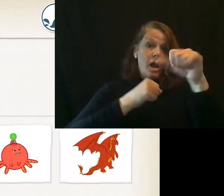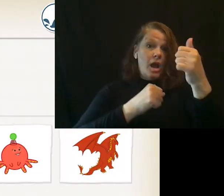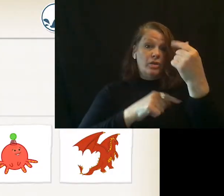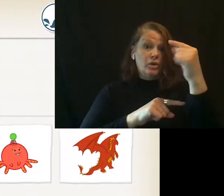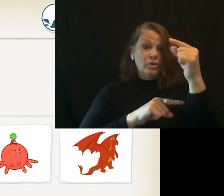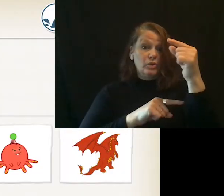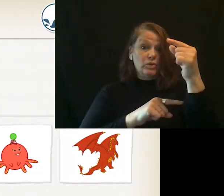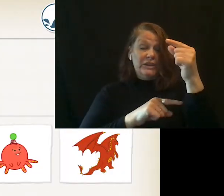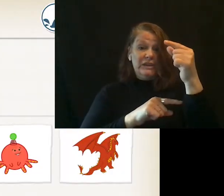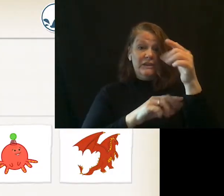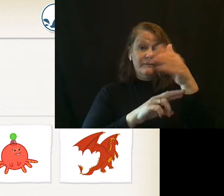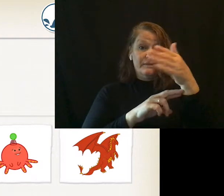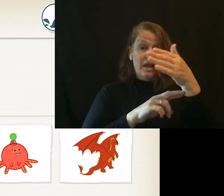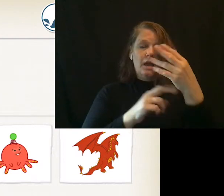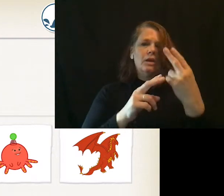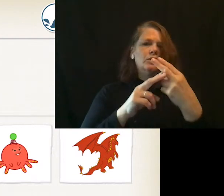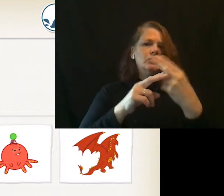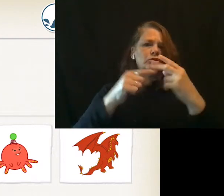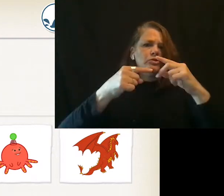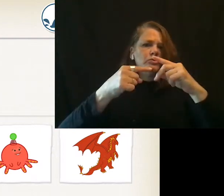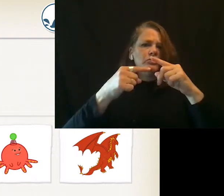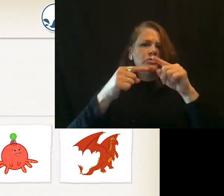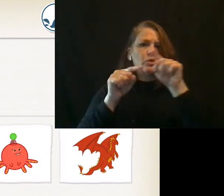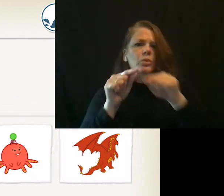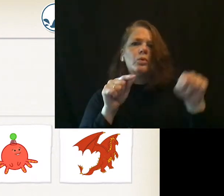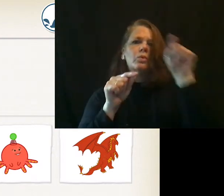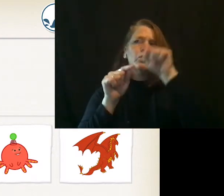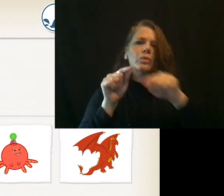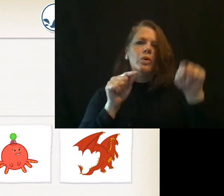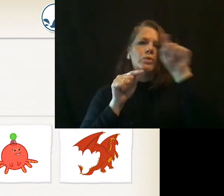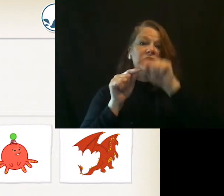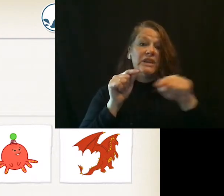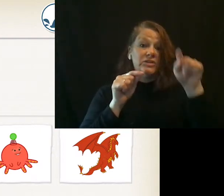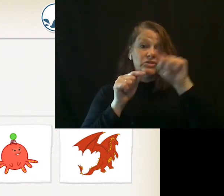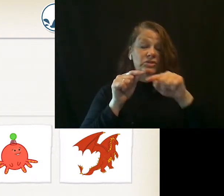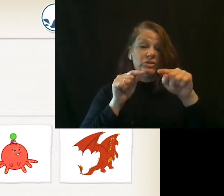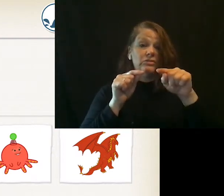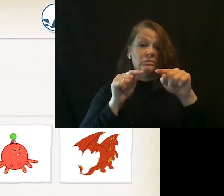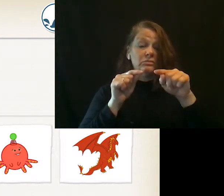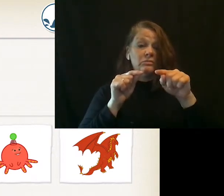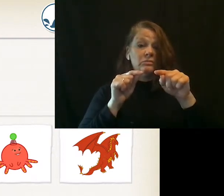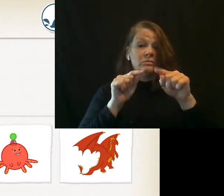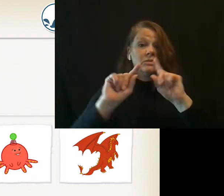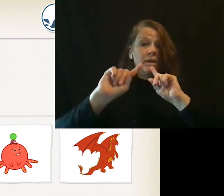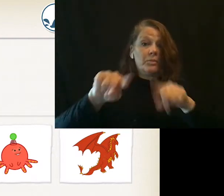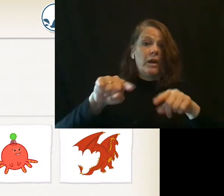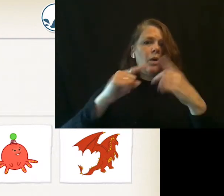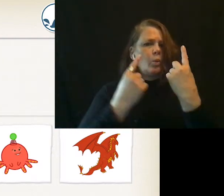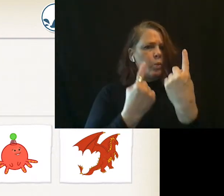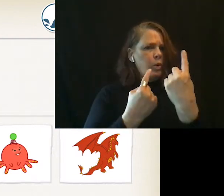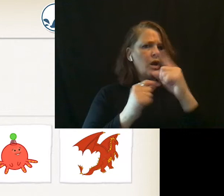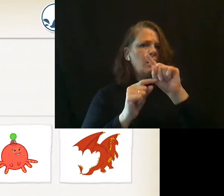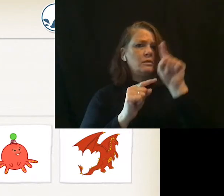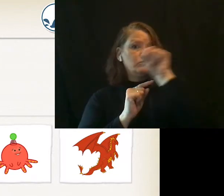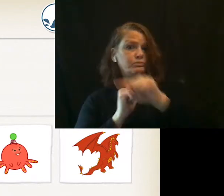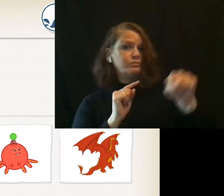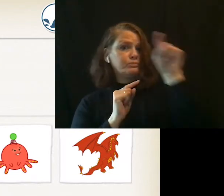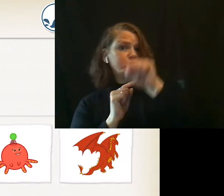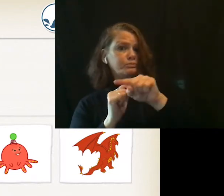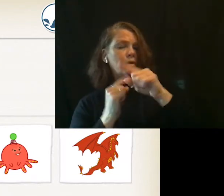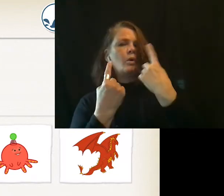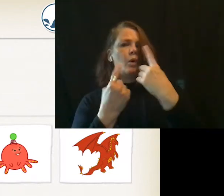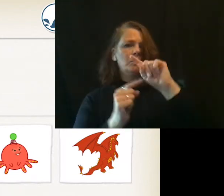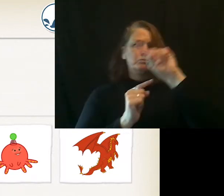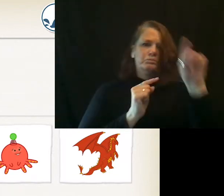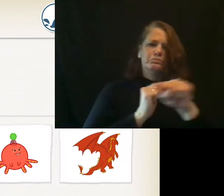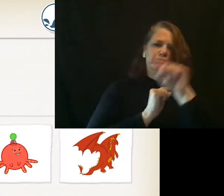the white piece of paper to add a new dog thing. I'm going to select this dog, but you guys can choose whichever sprite you want.